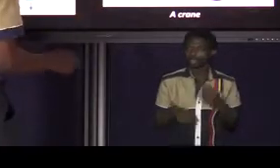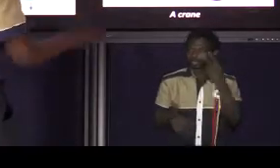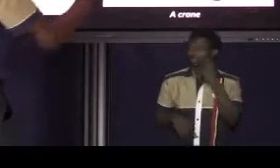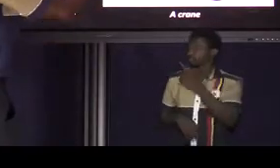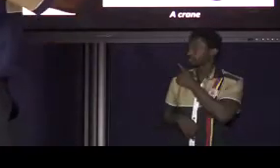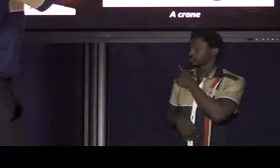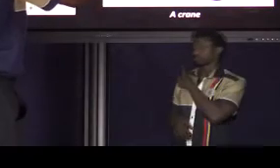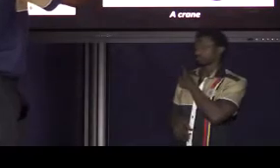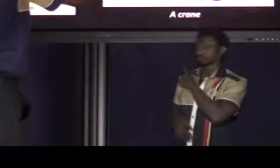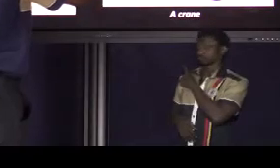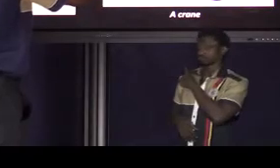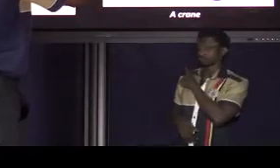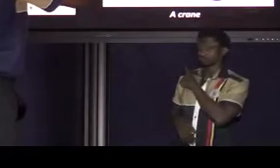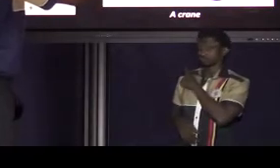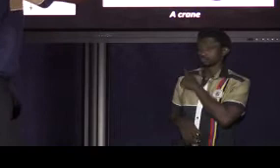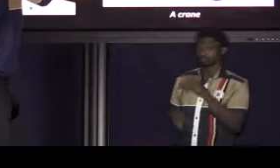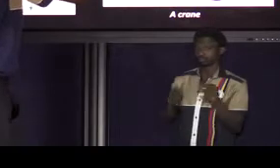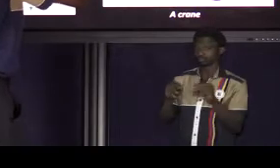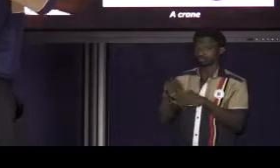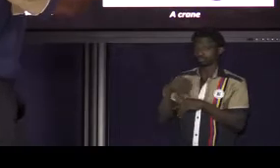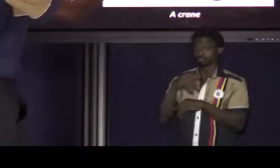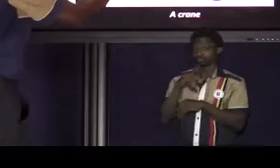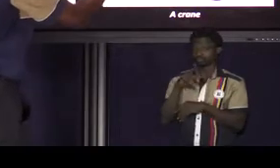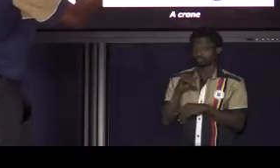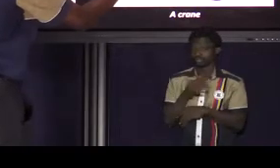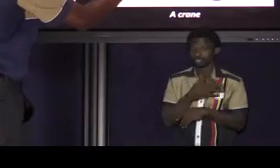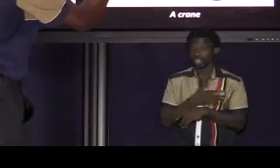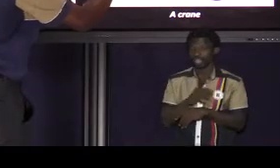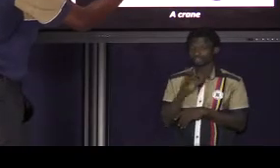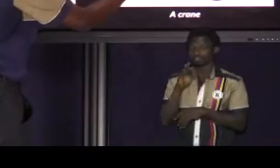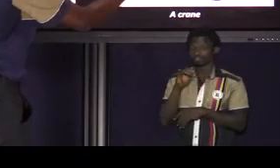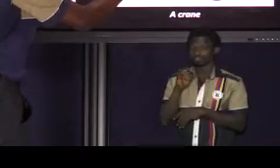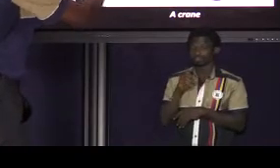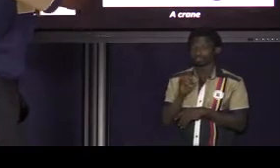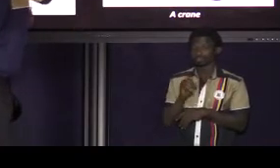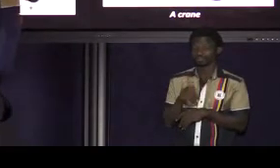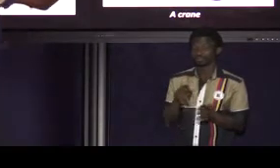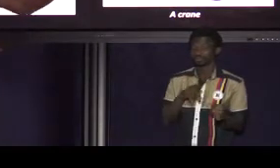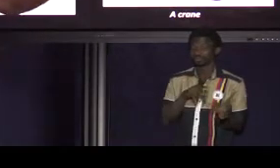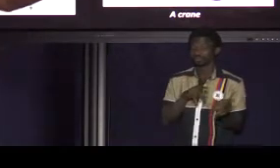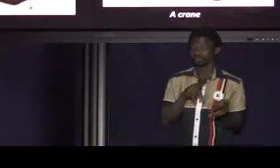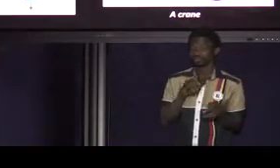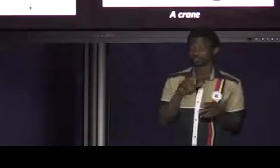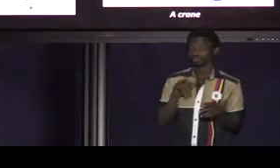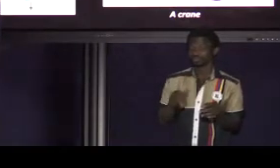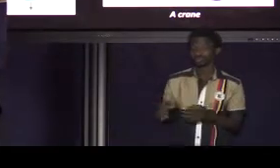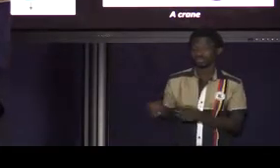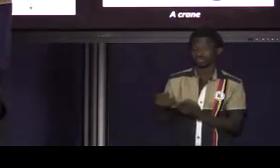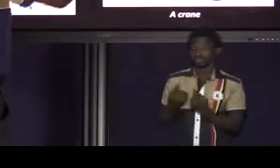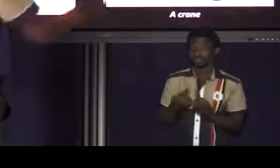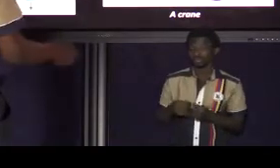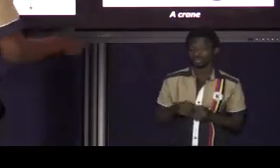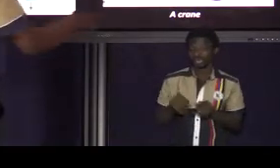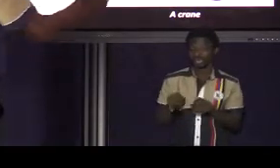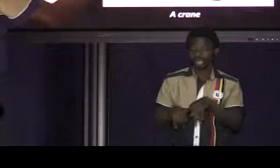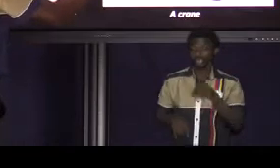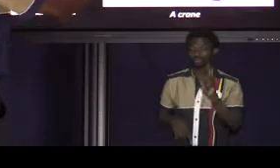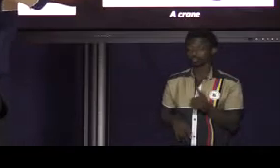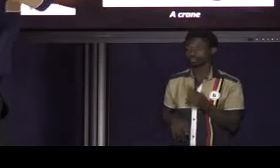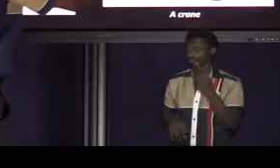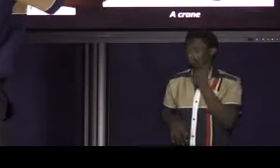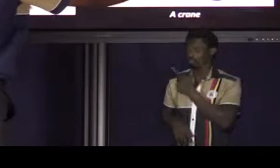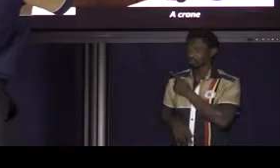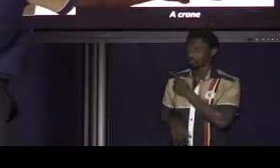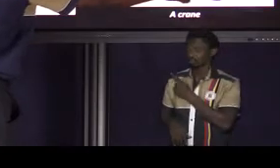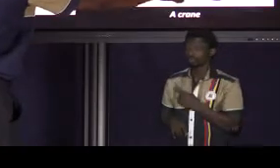here. Movable pulley and fixed pulley all combined together as one. That's what complex pulley